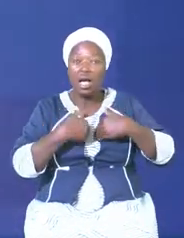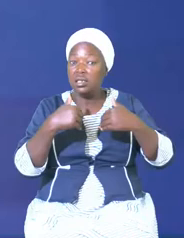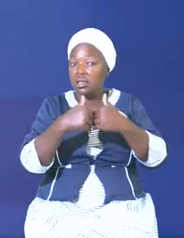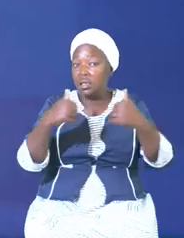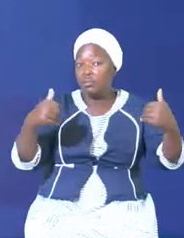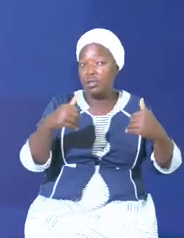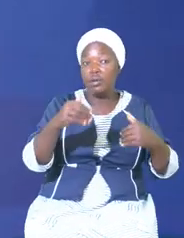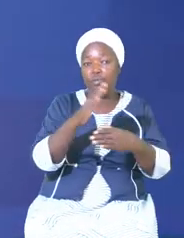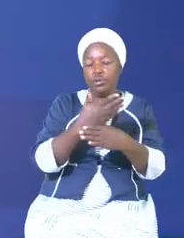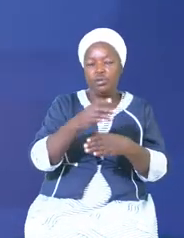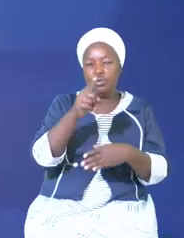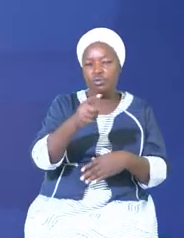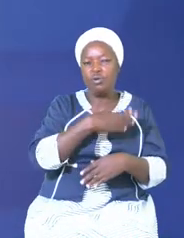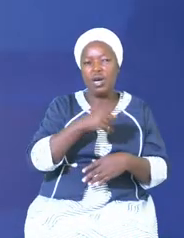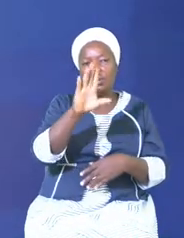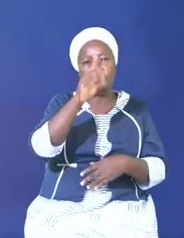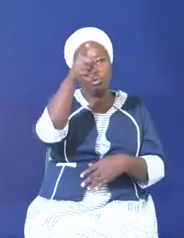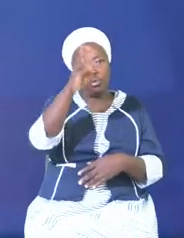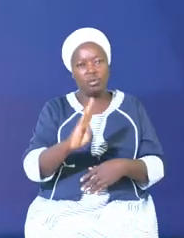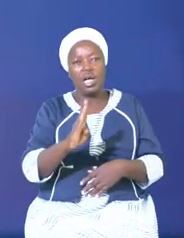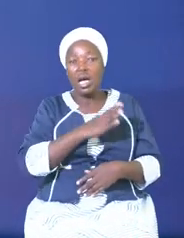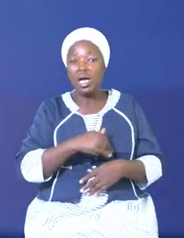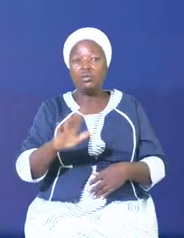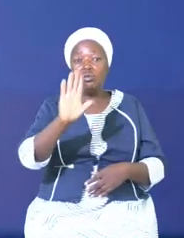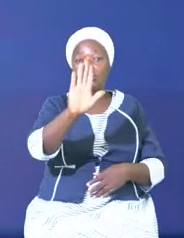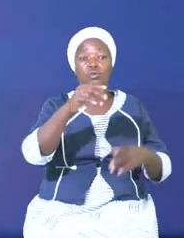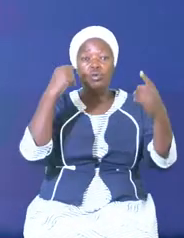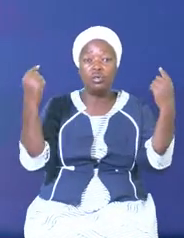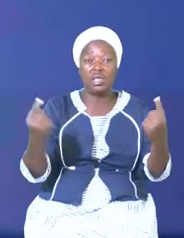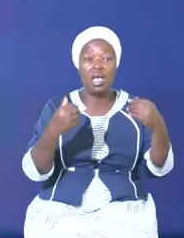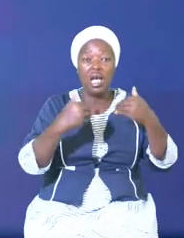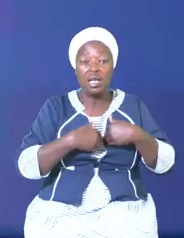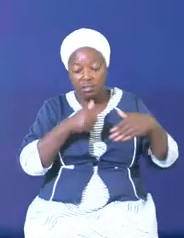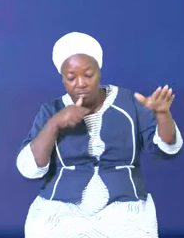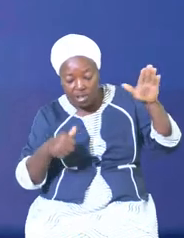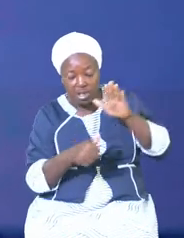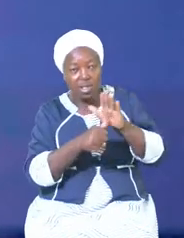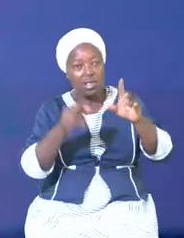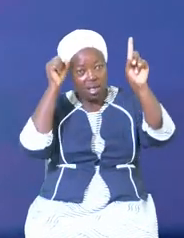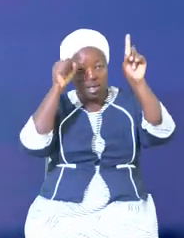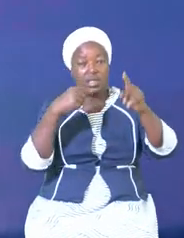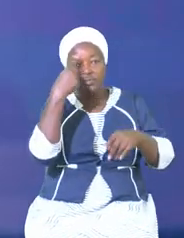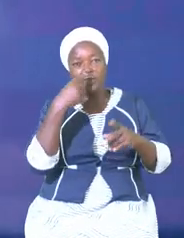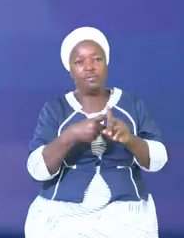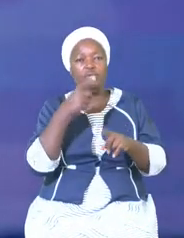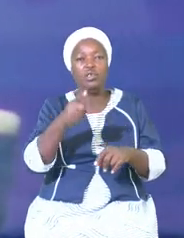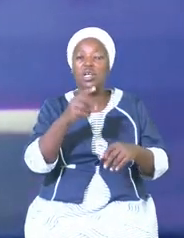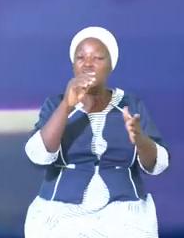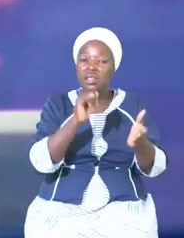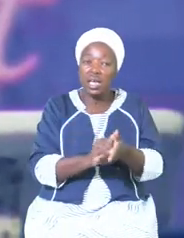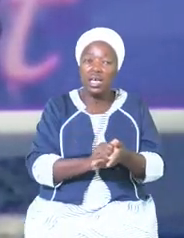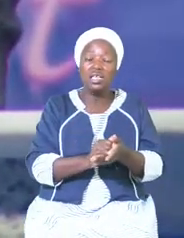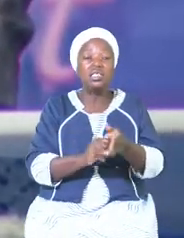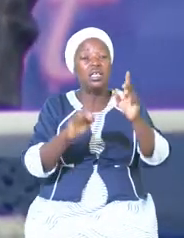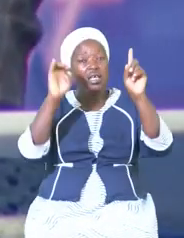you and your God, and your sins have hid his face from you, that he will